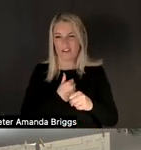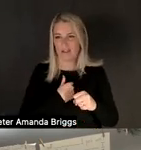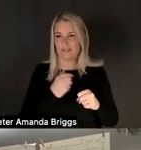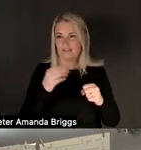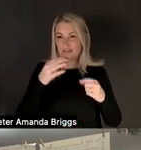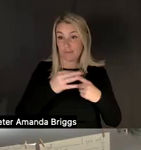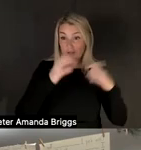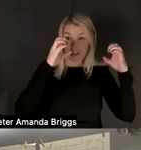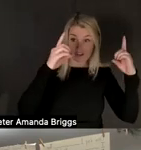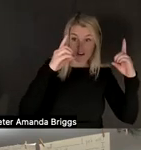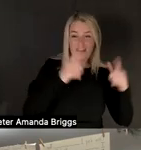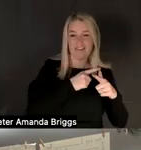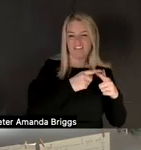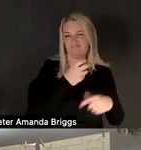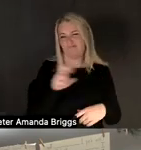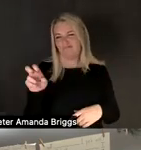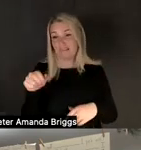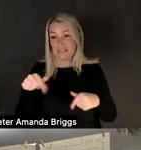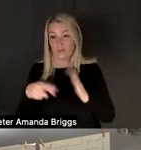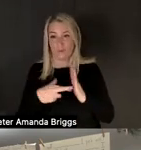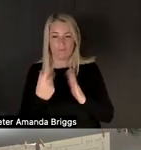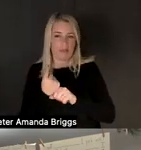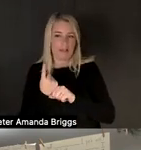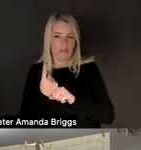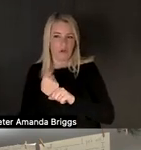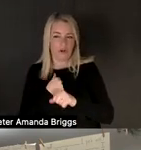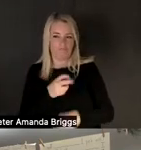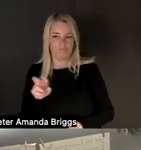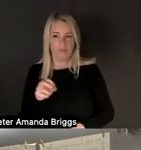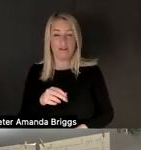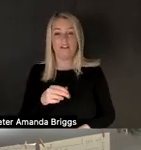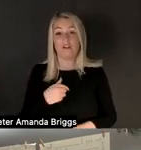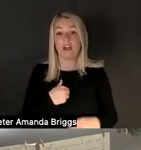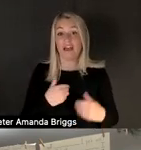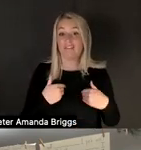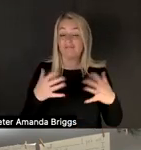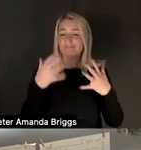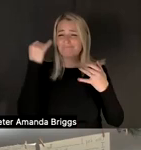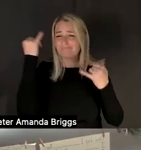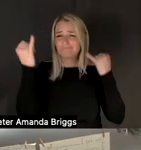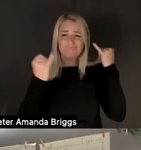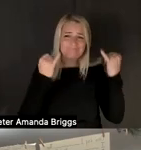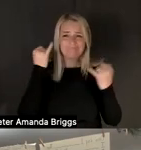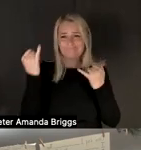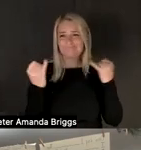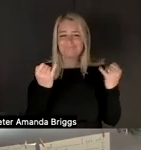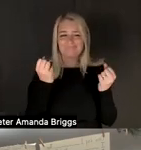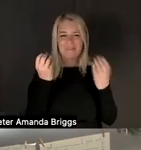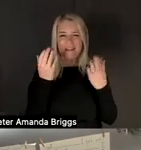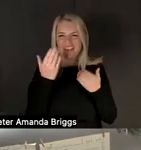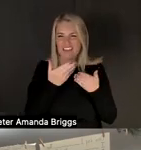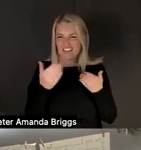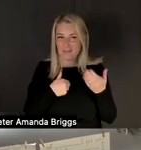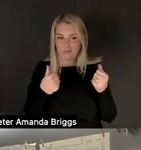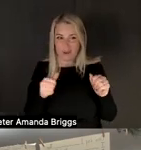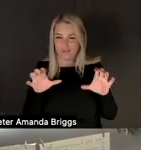over into this role last year. So I have a lot of ideas and things that I'm trying to do with our literacy program here.